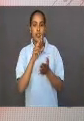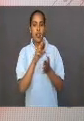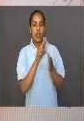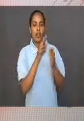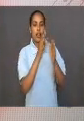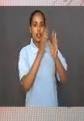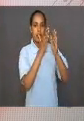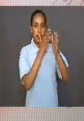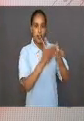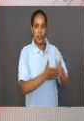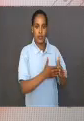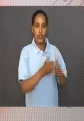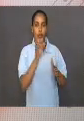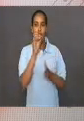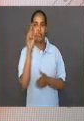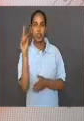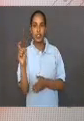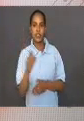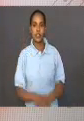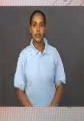undergoing oxidation,